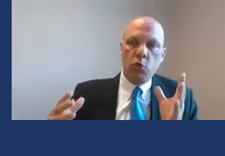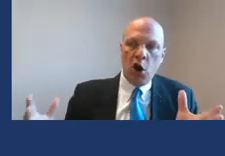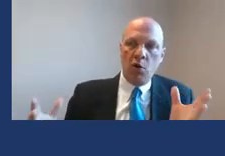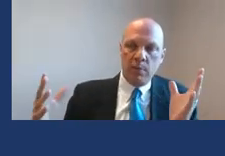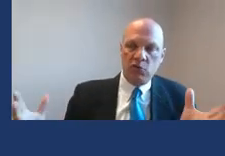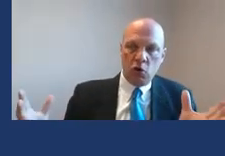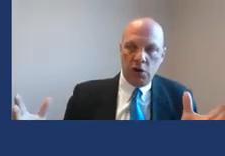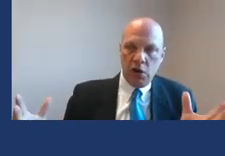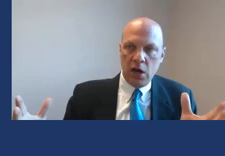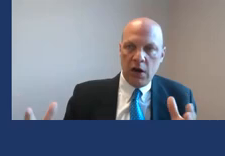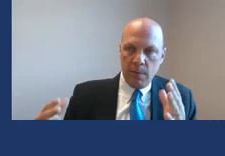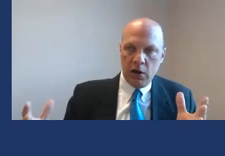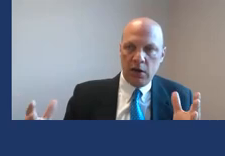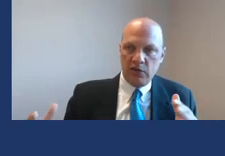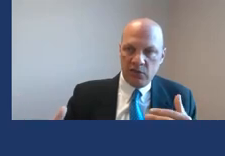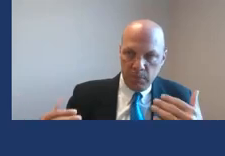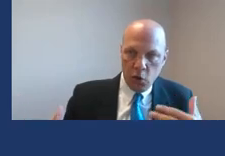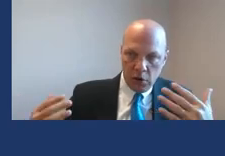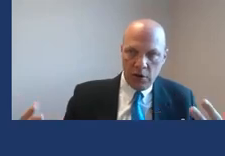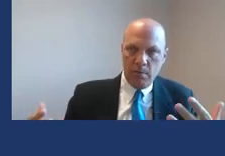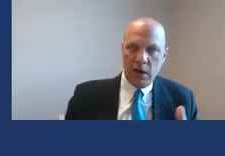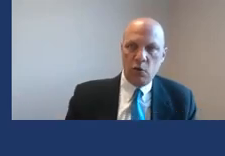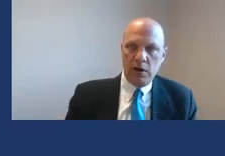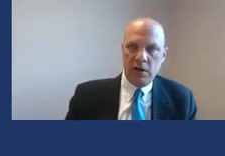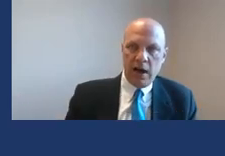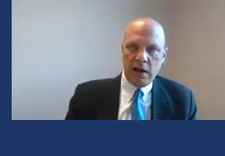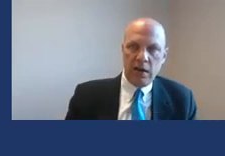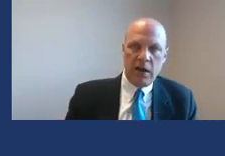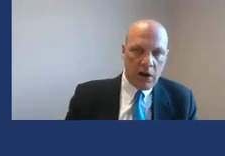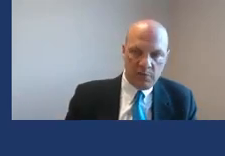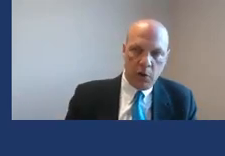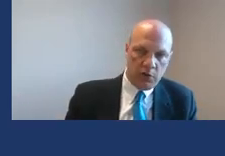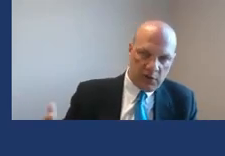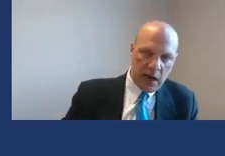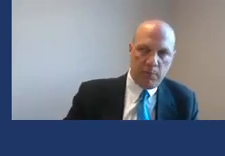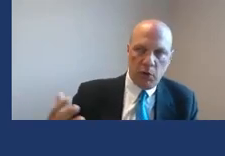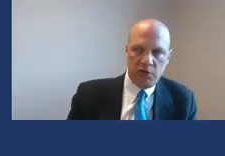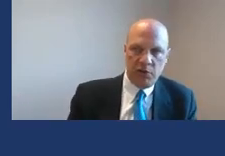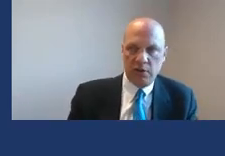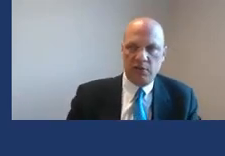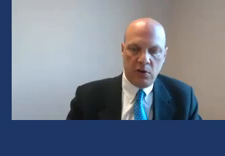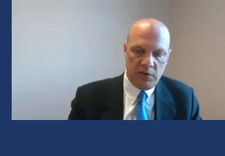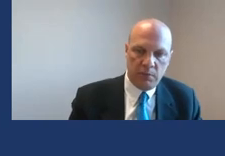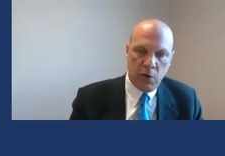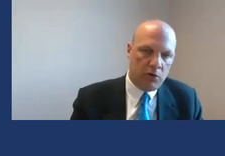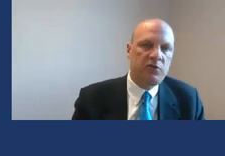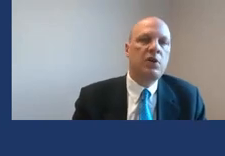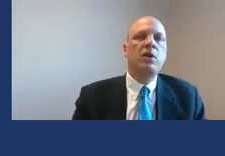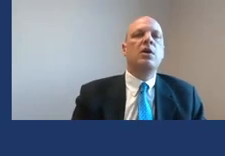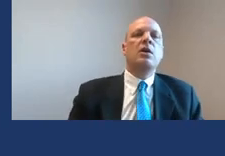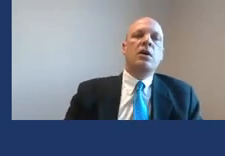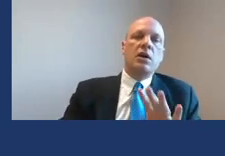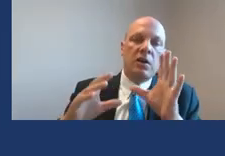the overwhelming majority of Americans support medical aid in dying in Harris polls, Gallup polls, and other surveys and